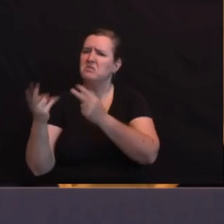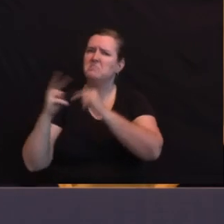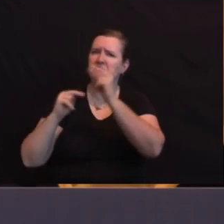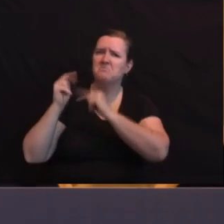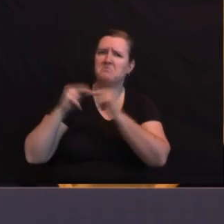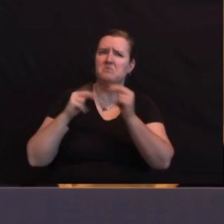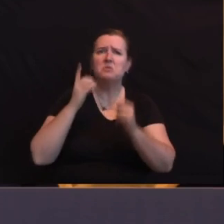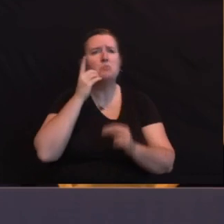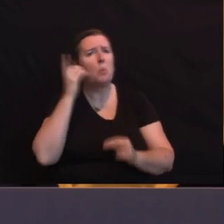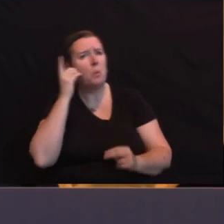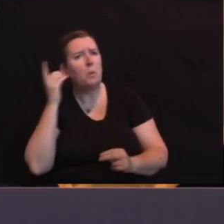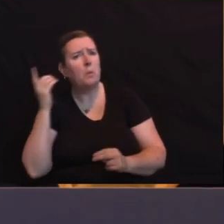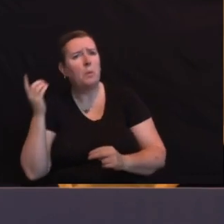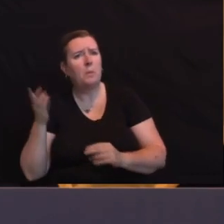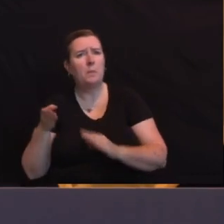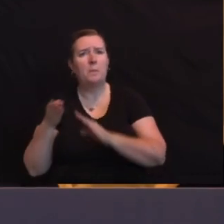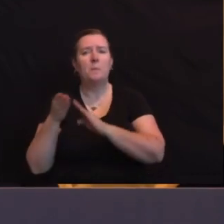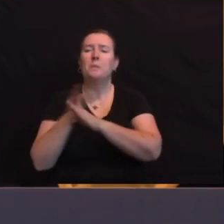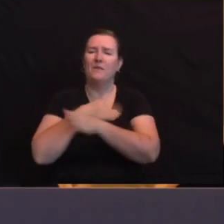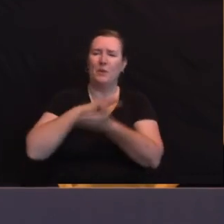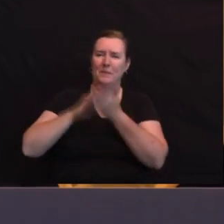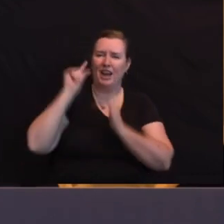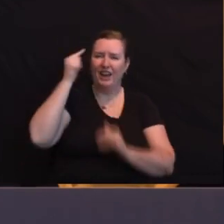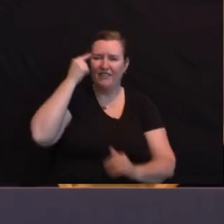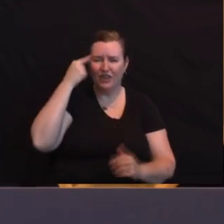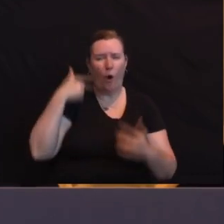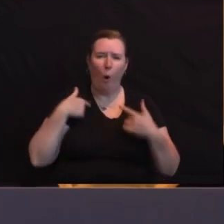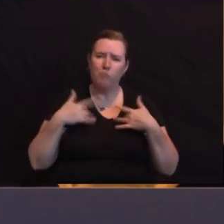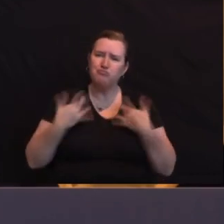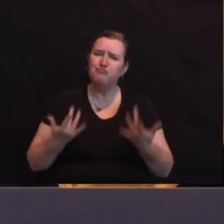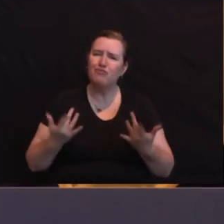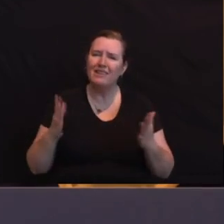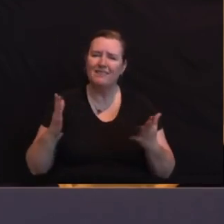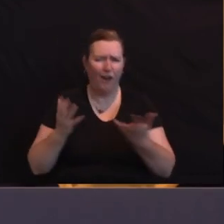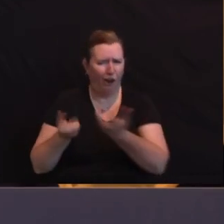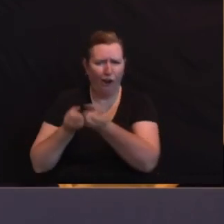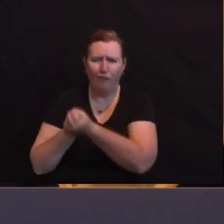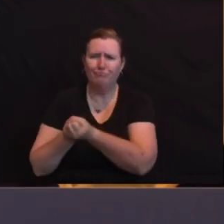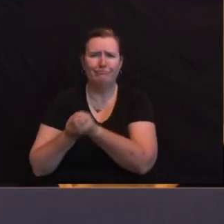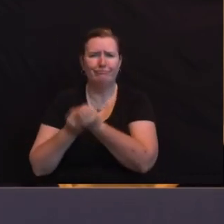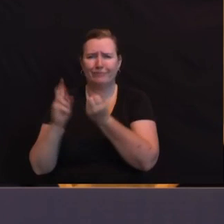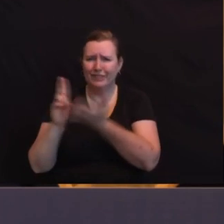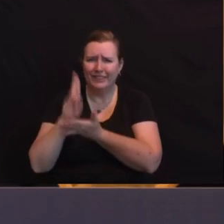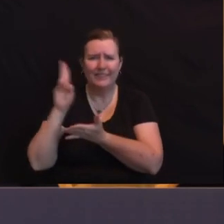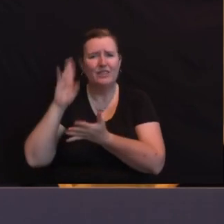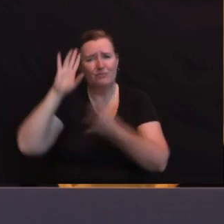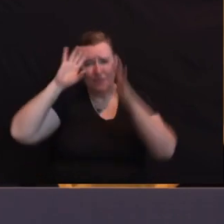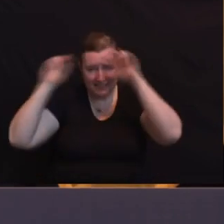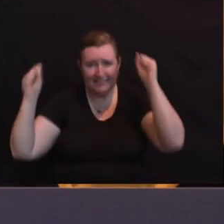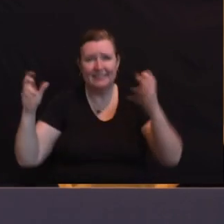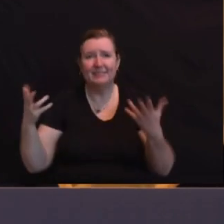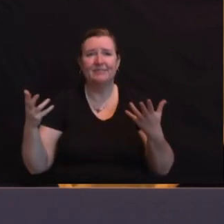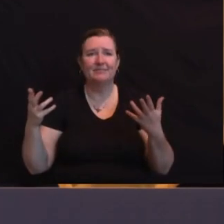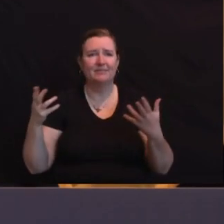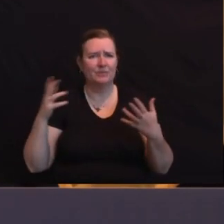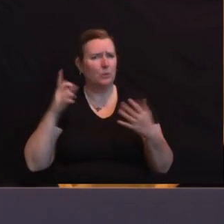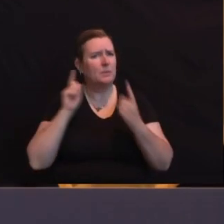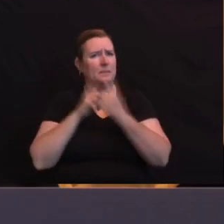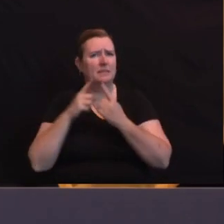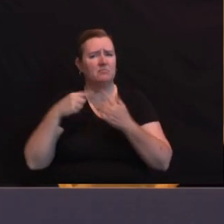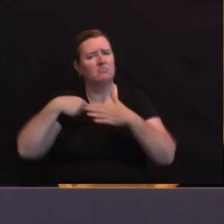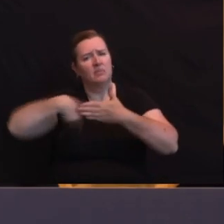governor. I'm thrilled to be with President Harvey Kesselman and his team and the board members next Wednesday for that groundbreaking. It's a